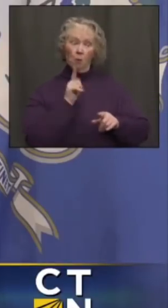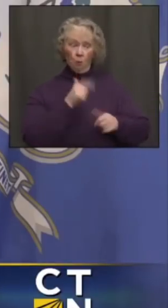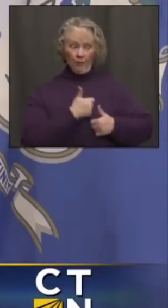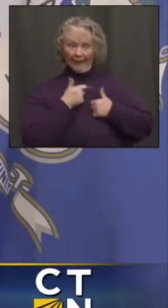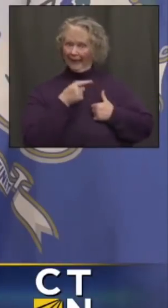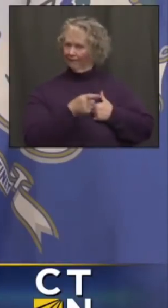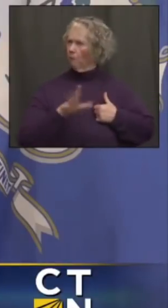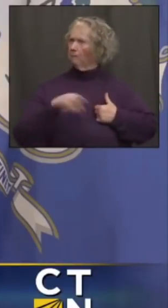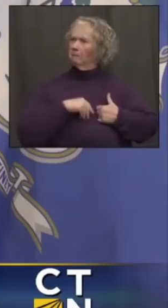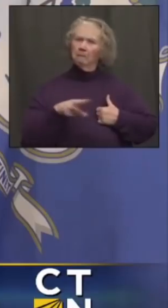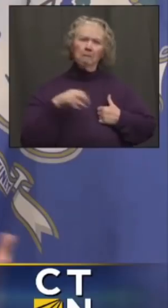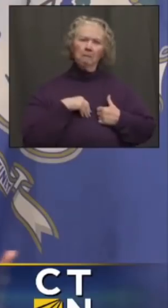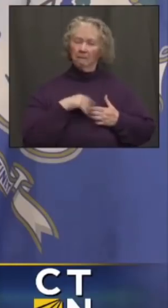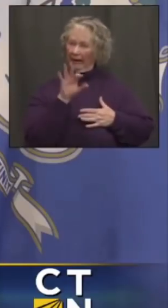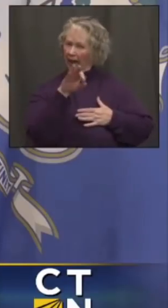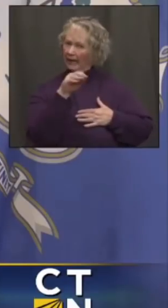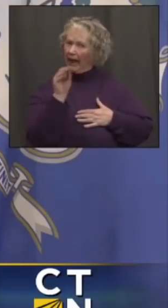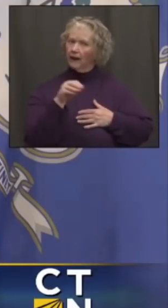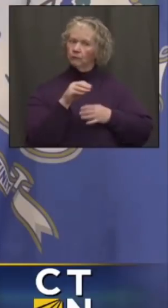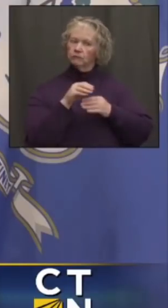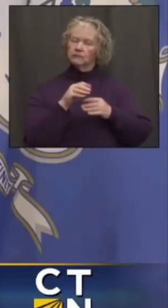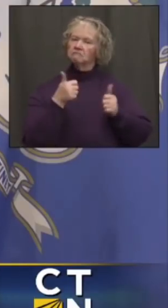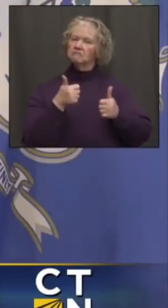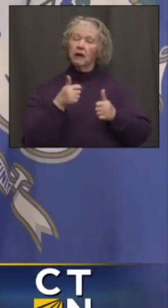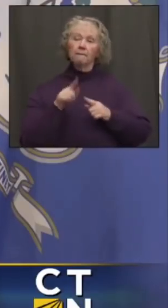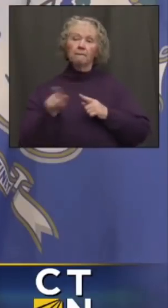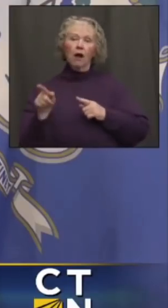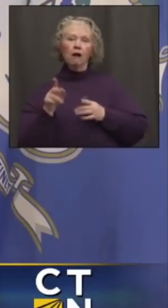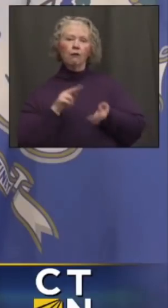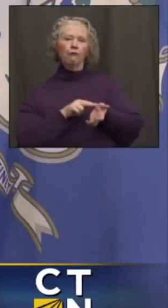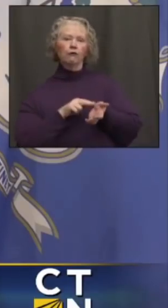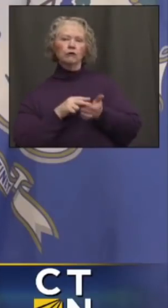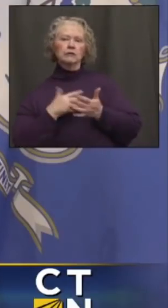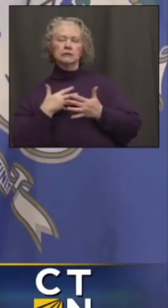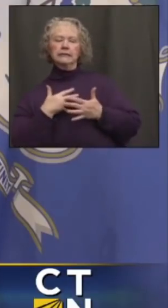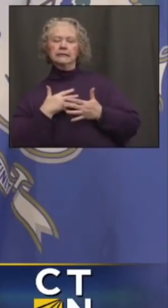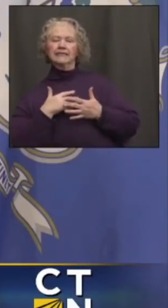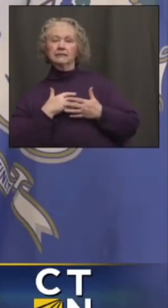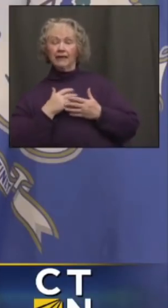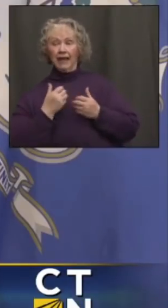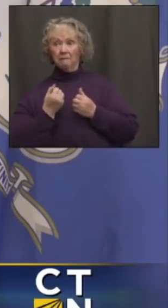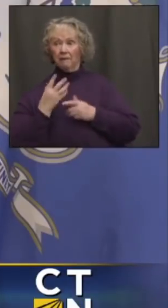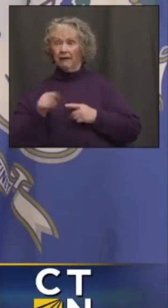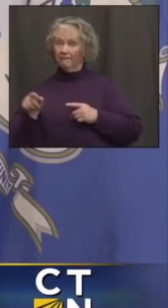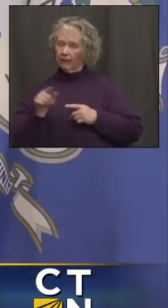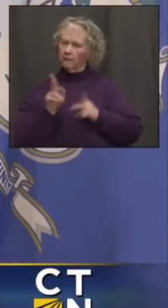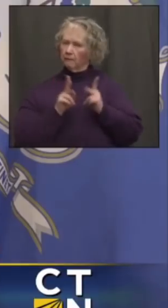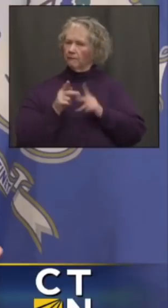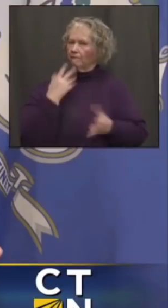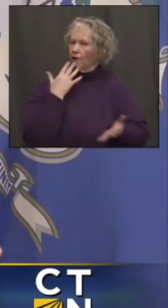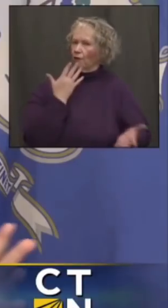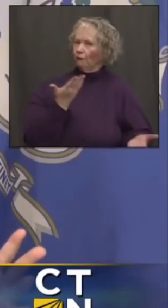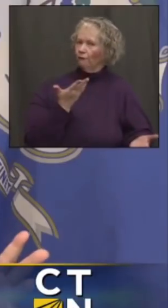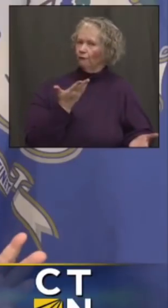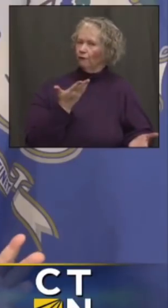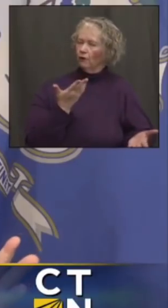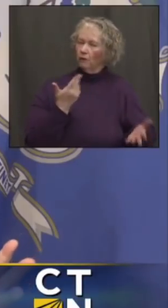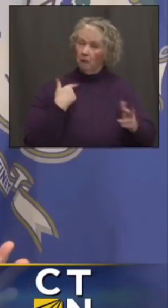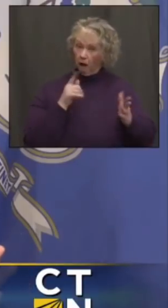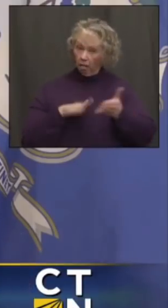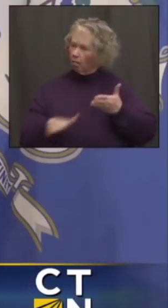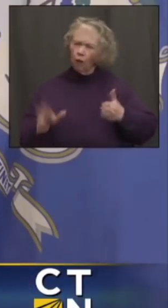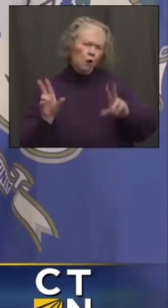there was some pushback, and there was some questions about maybe I'd like to wait. As you know, in the nursing homes, Emily, we went there,